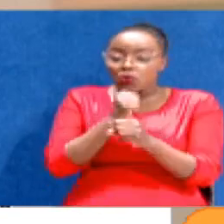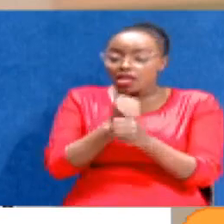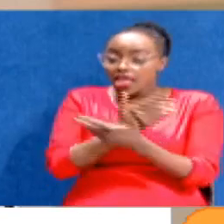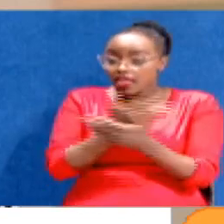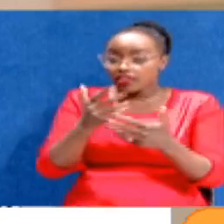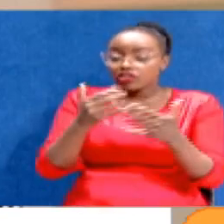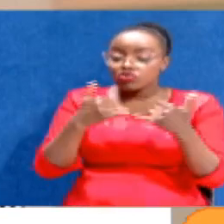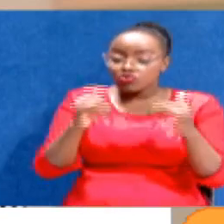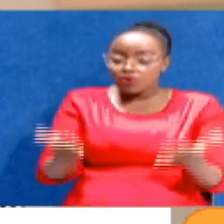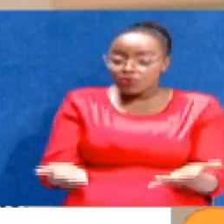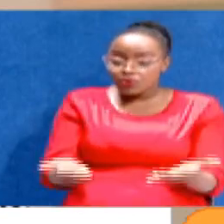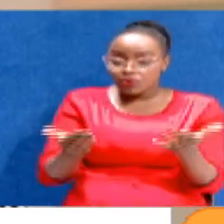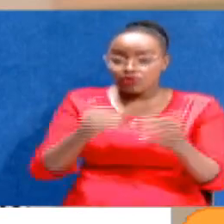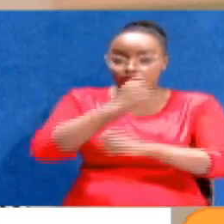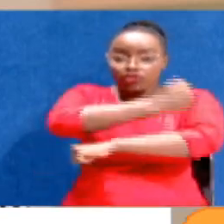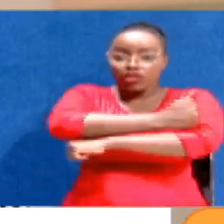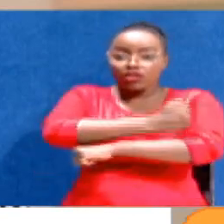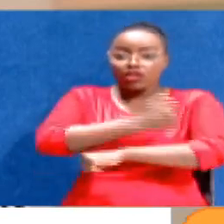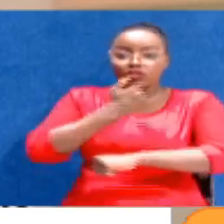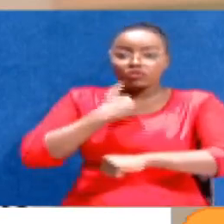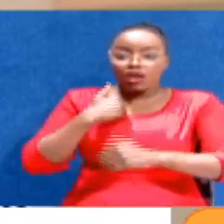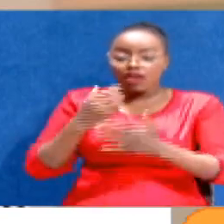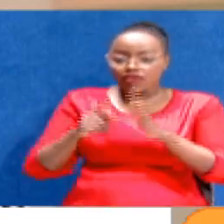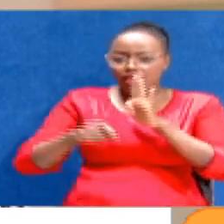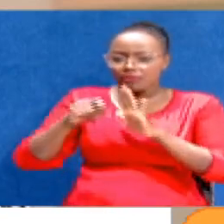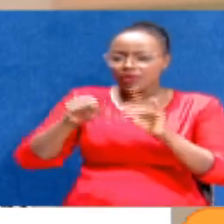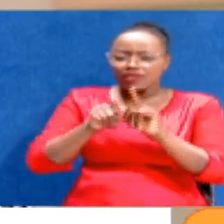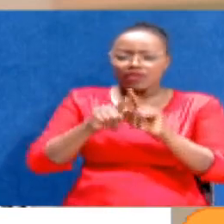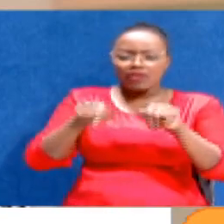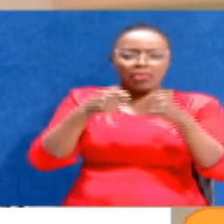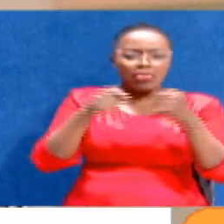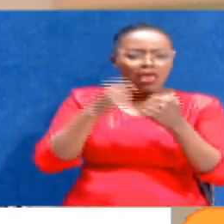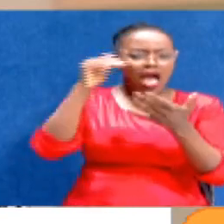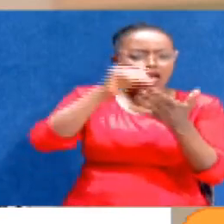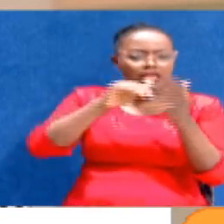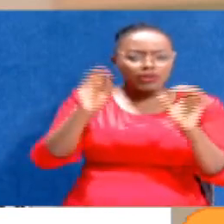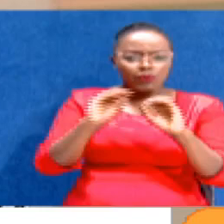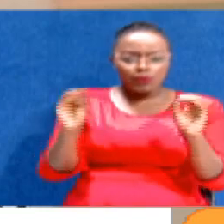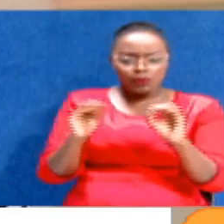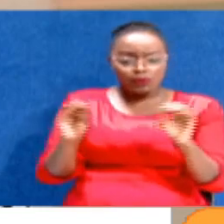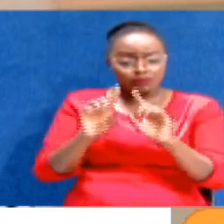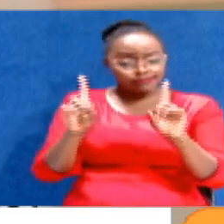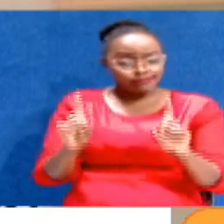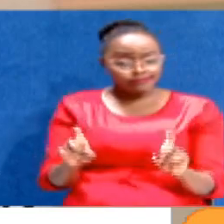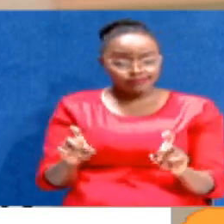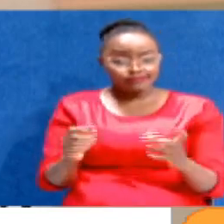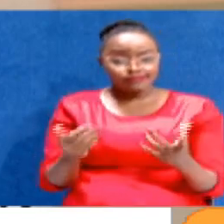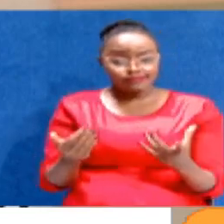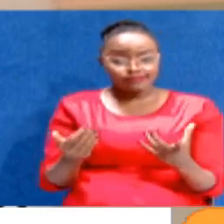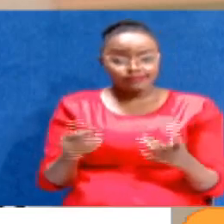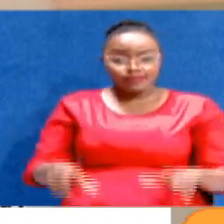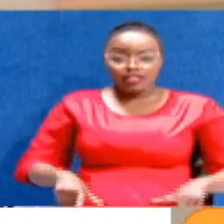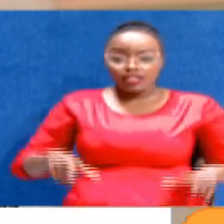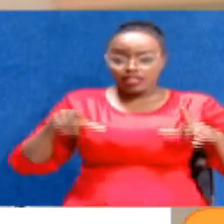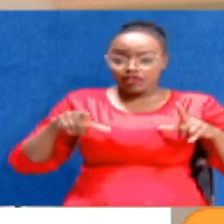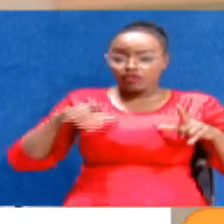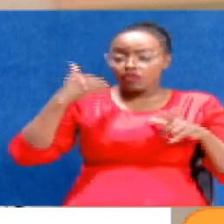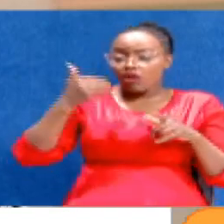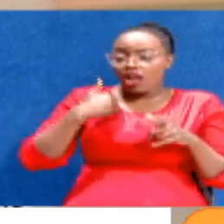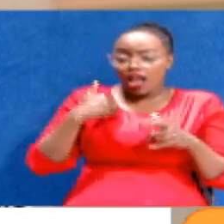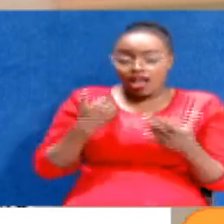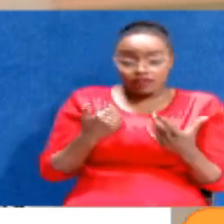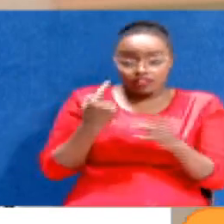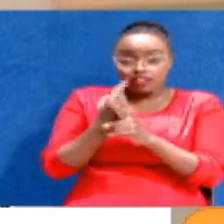schools within the zone to ensure the already chaotic calendar is not disrupted any further? In life, there are often